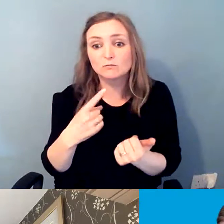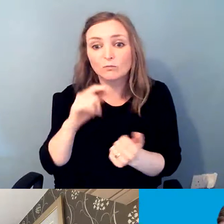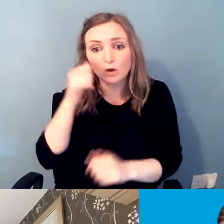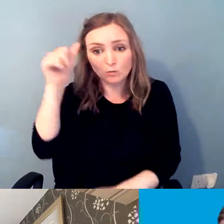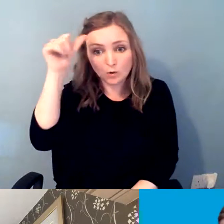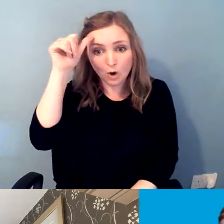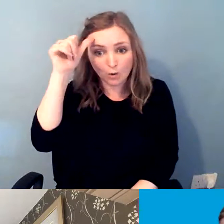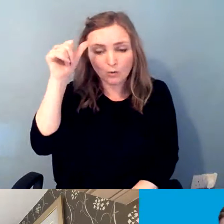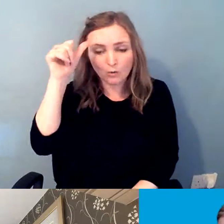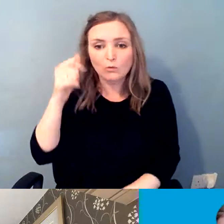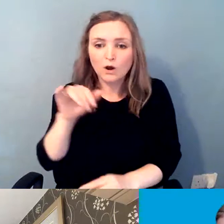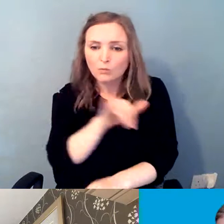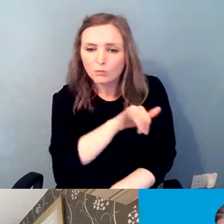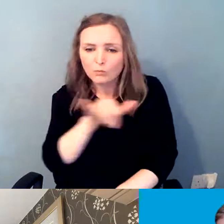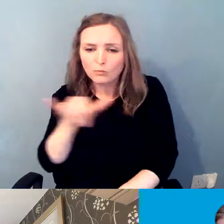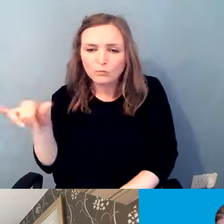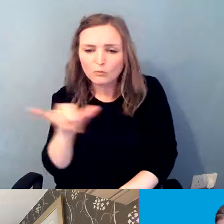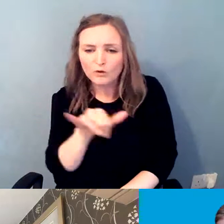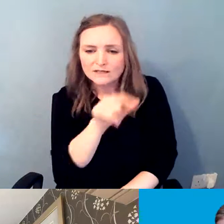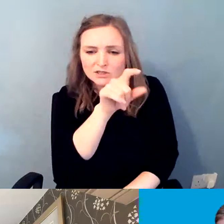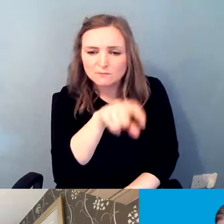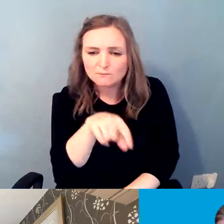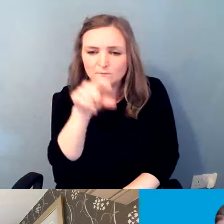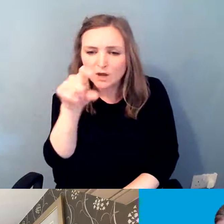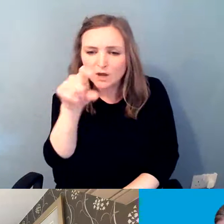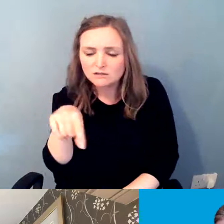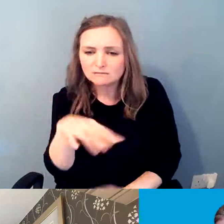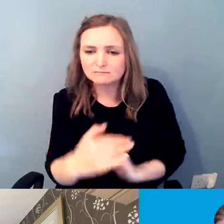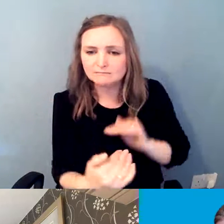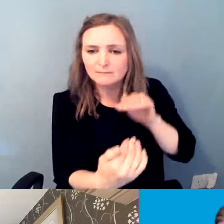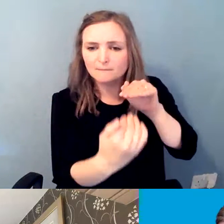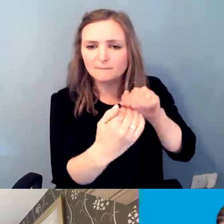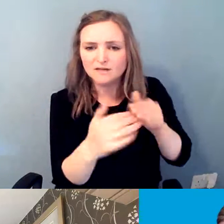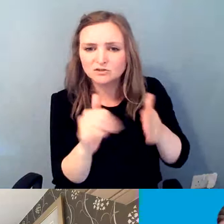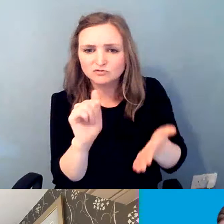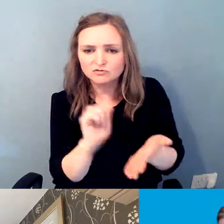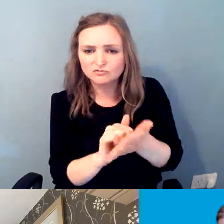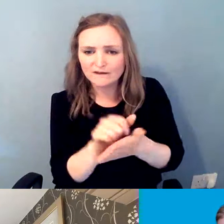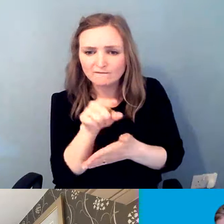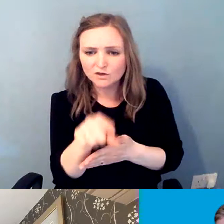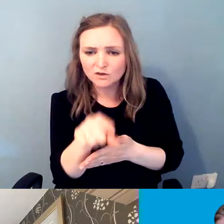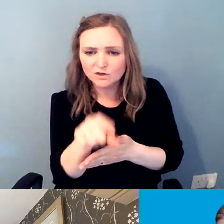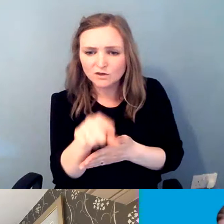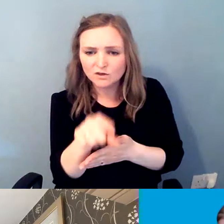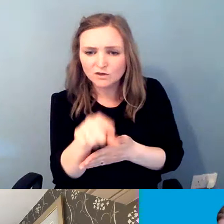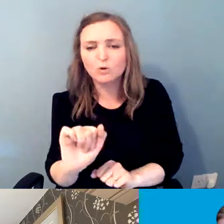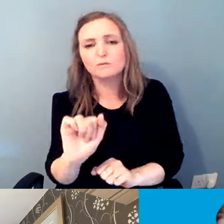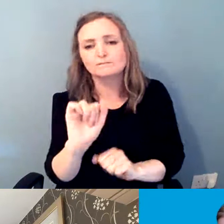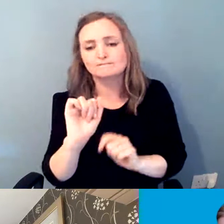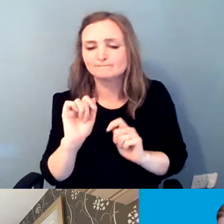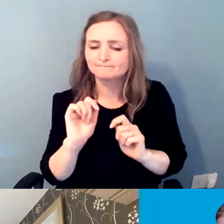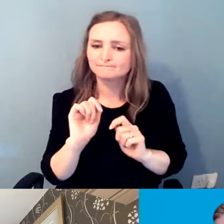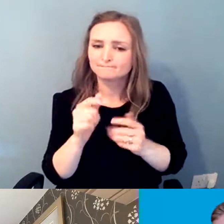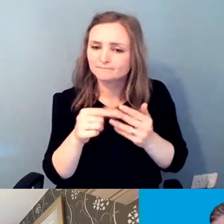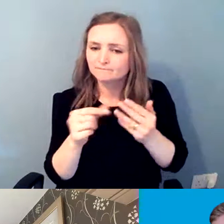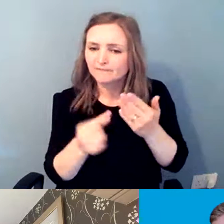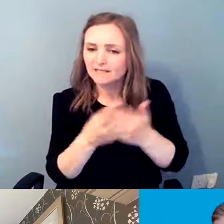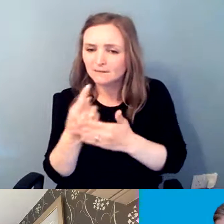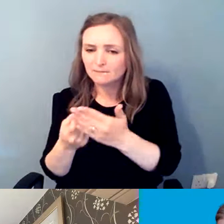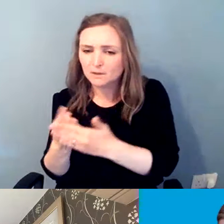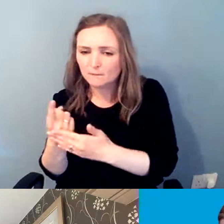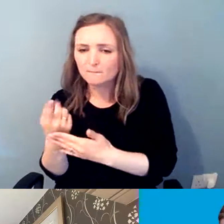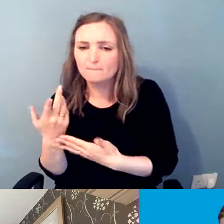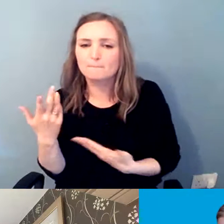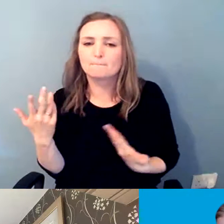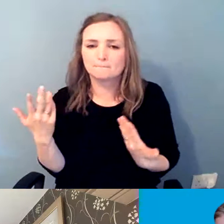appropriately. It's just complaints I've had all the way through from different people in our particular area, saying why they're not clinicians, they're not this, why